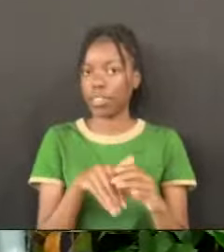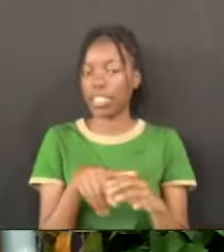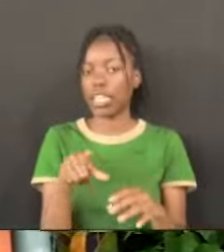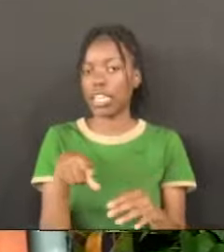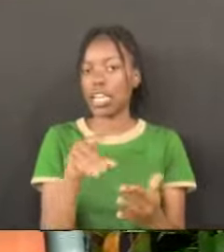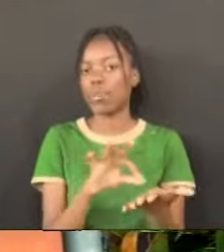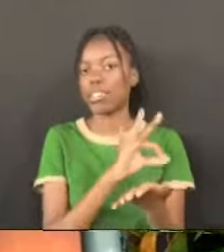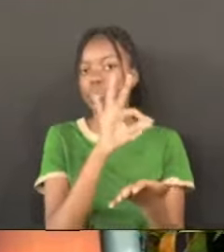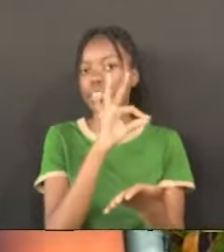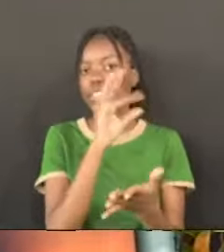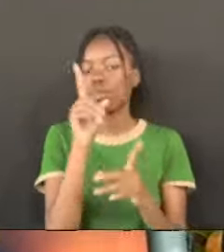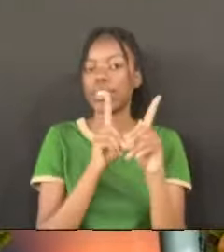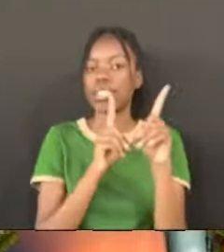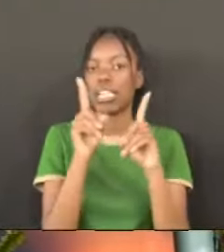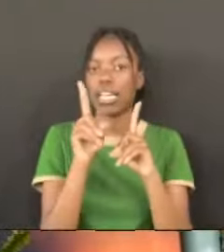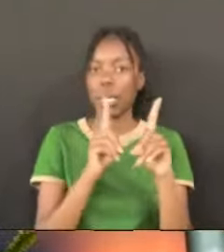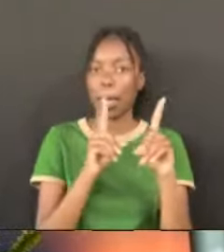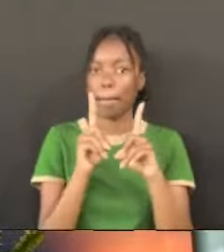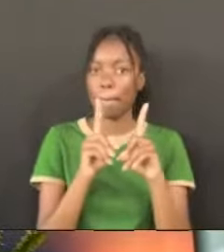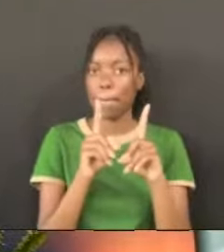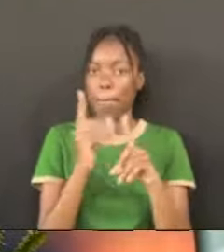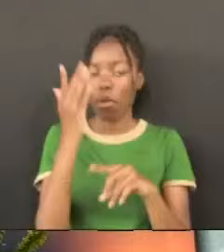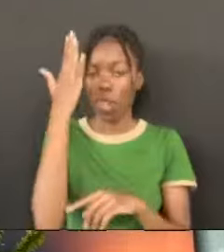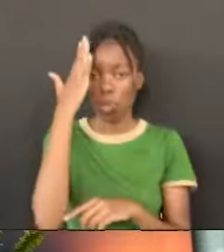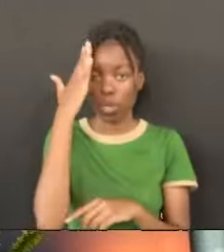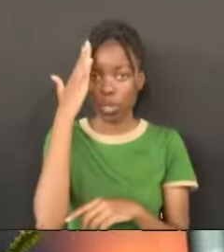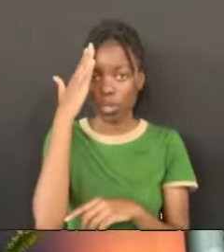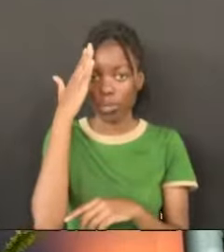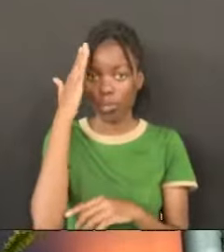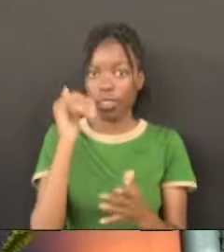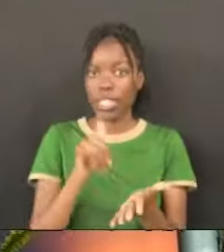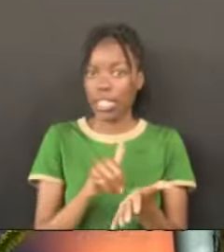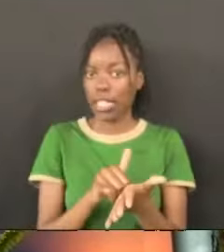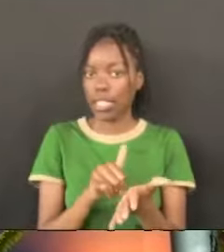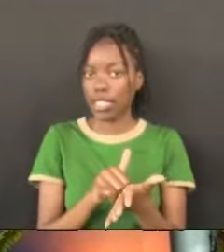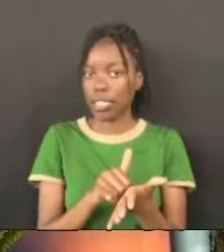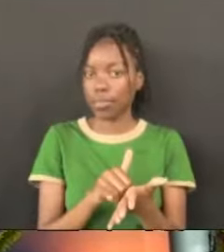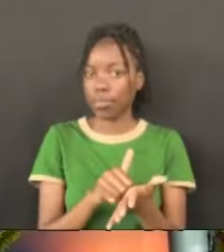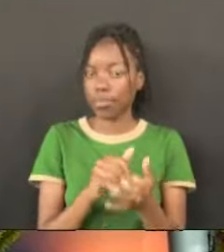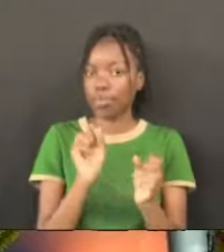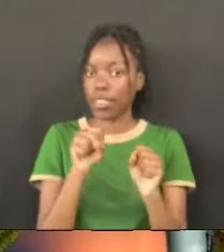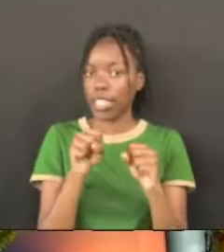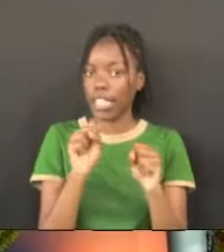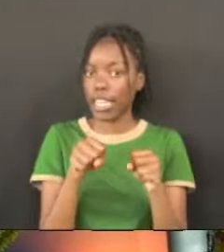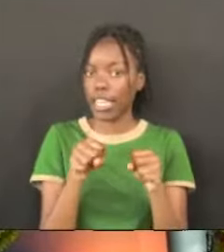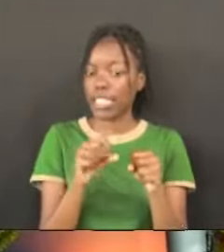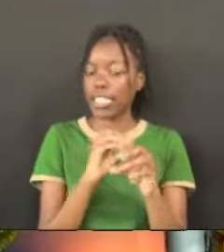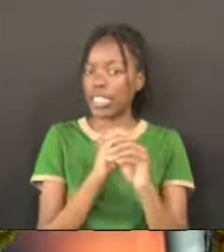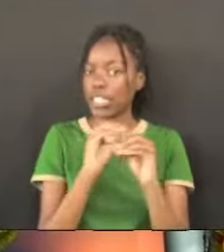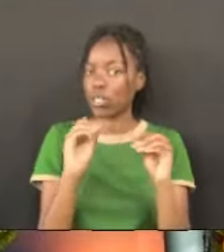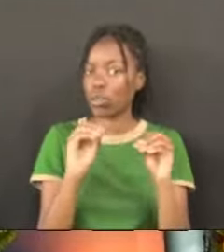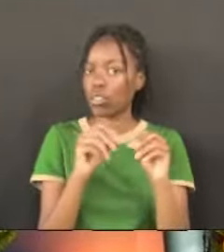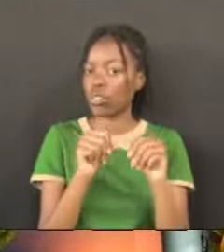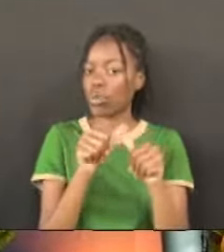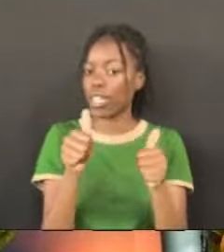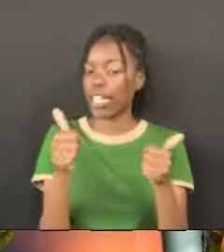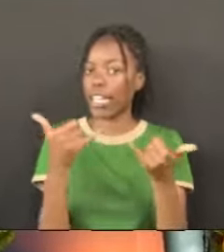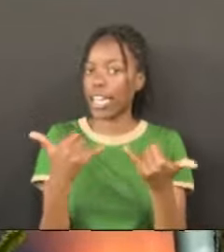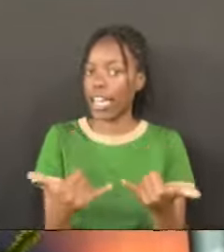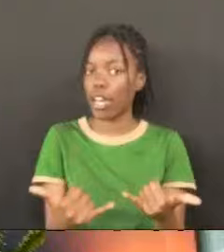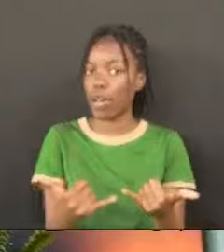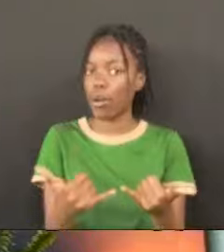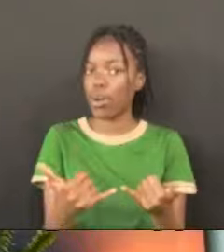journey. We know that even though it is not well now, it is going to be